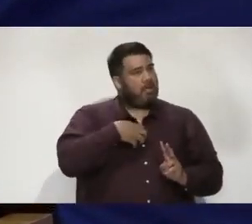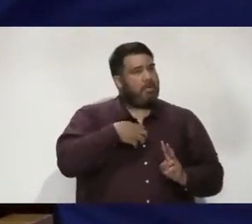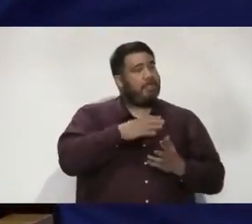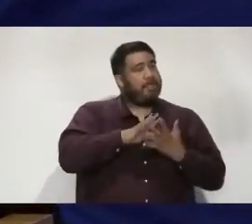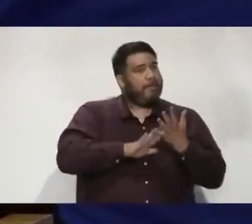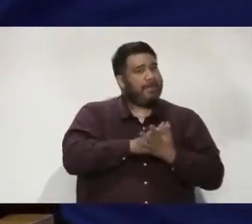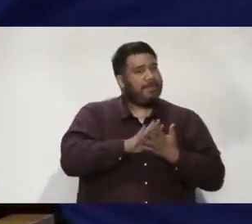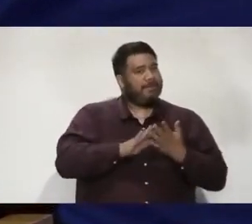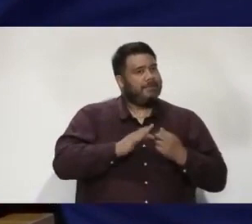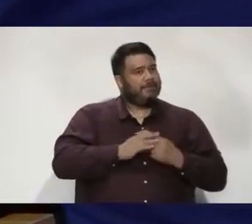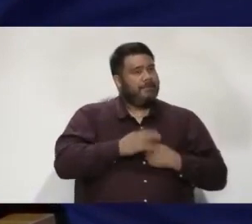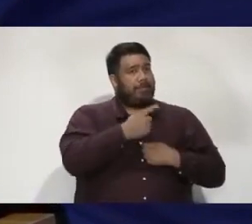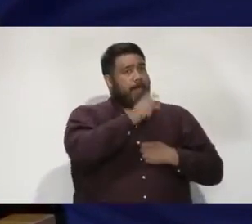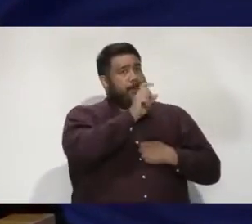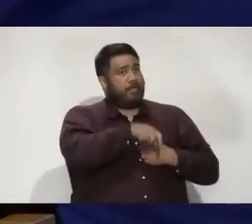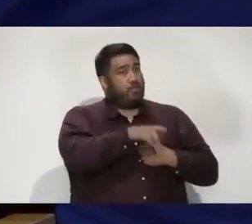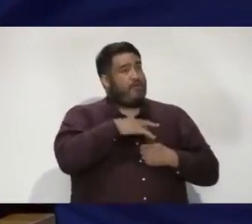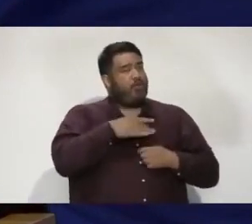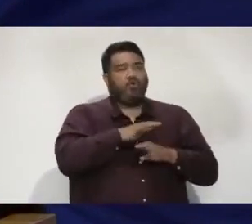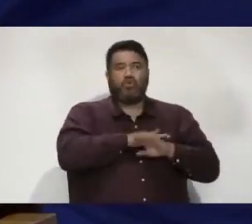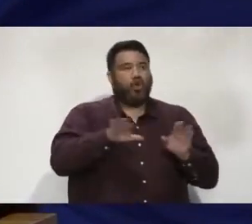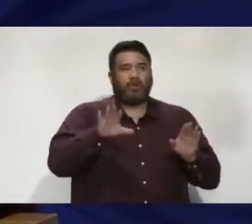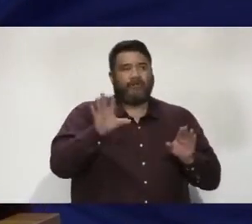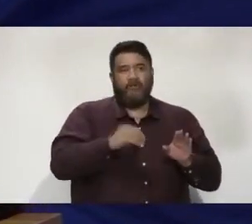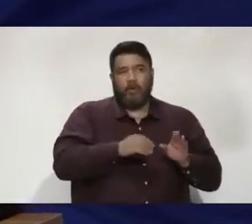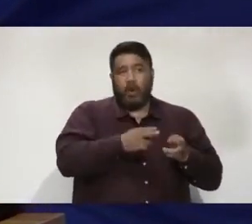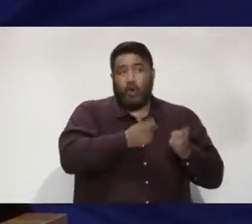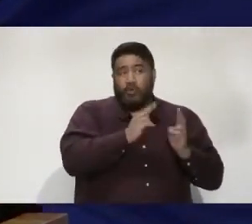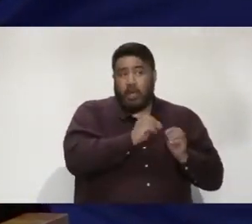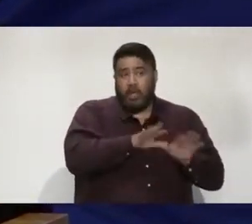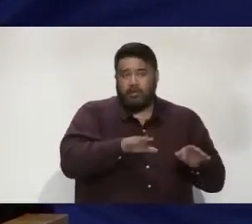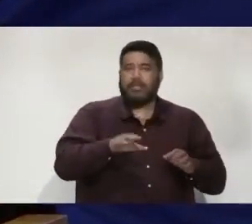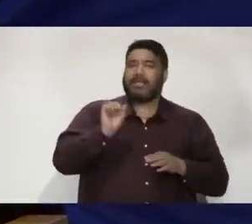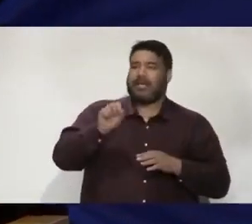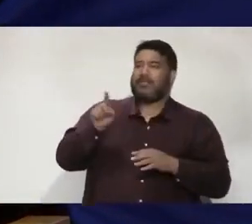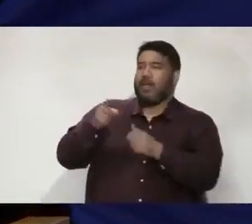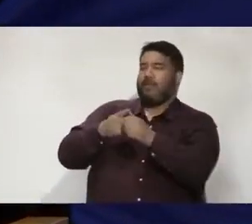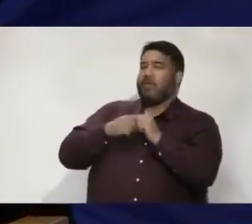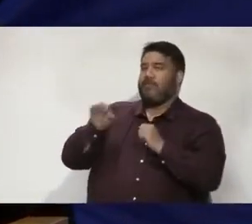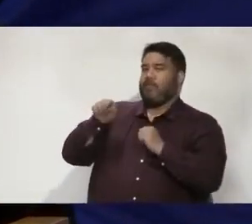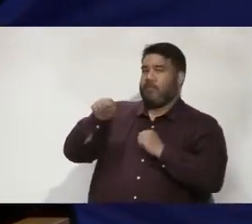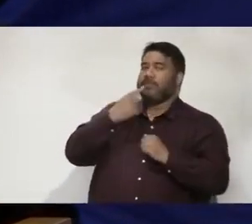this came from MIQ facilities? That's the advice that we're having, yes. Is the working theory